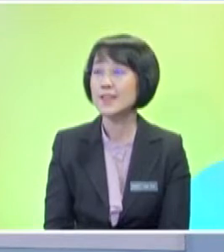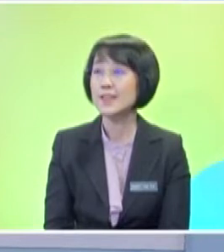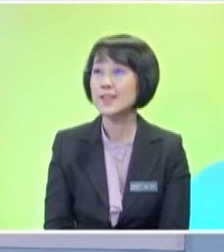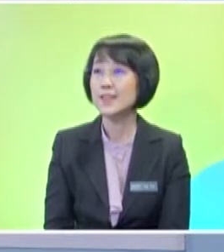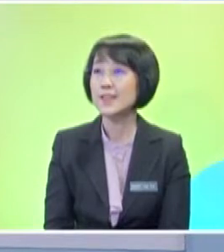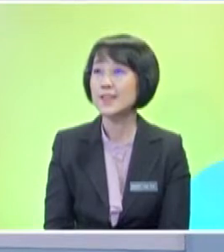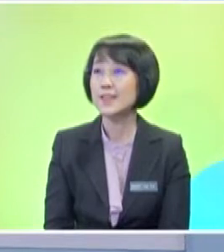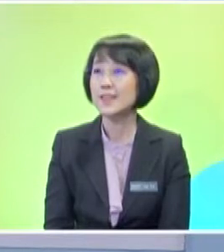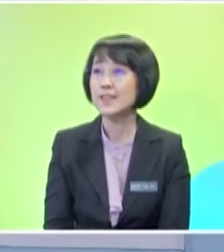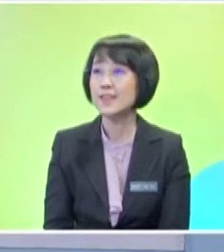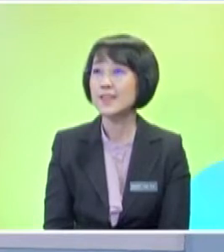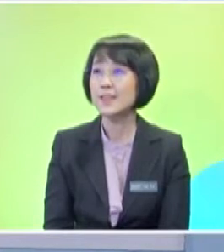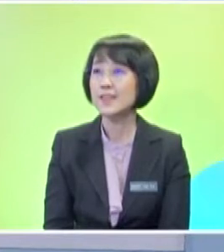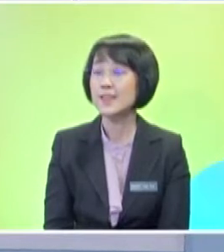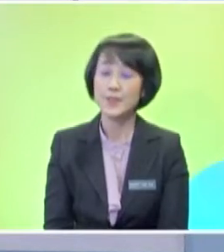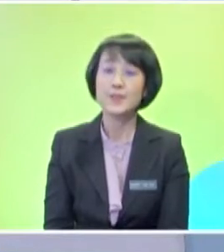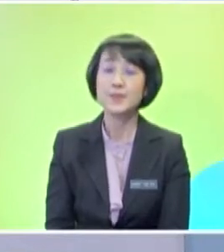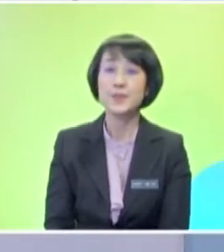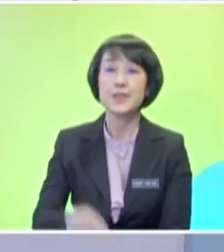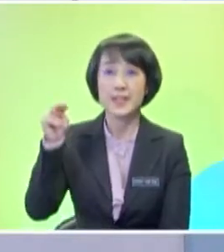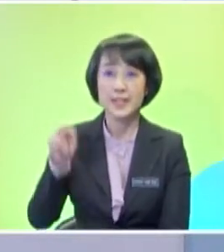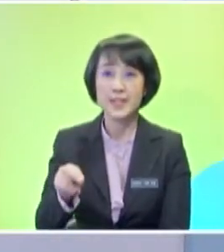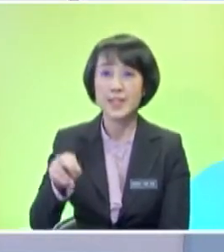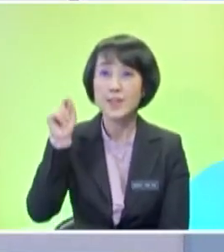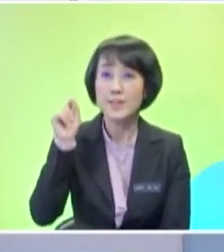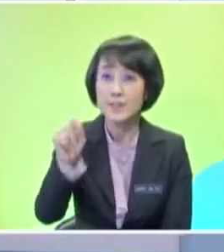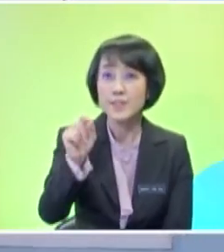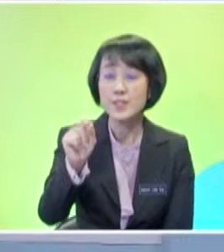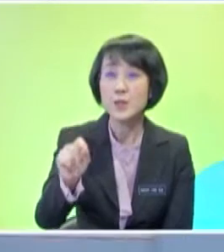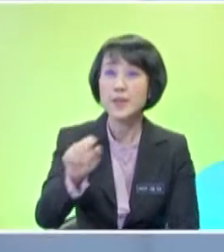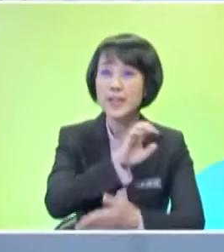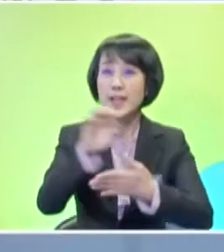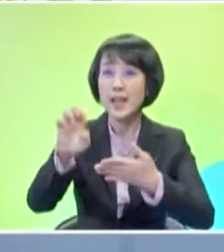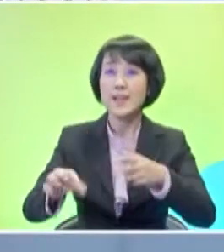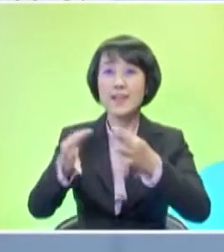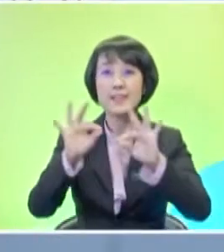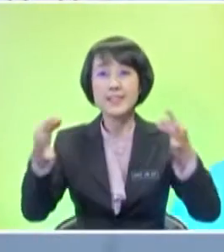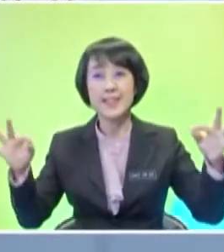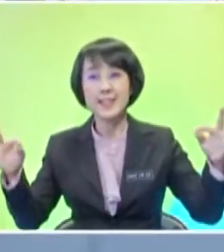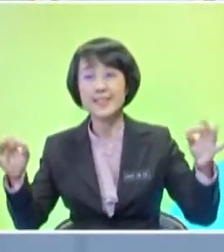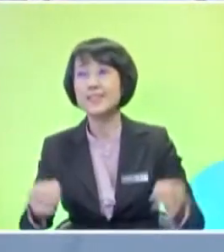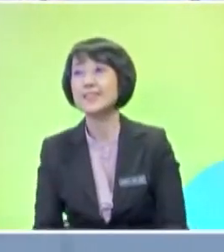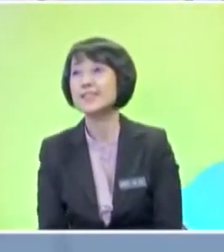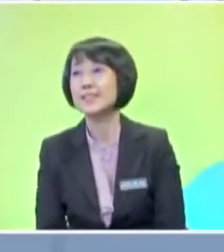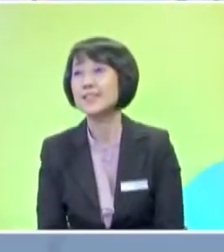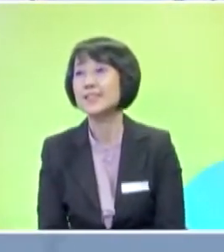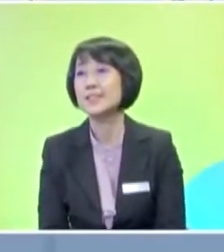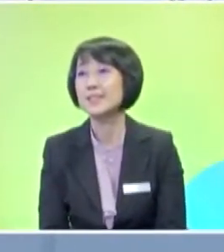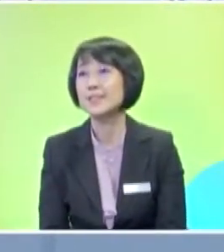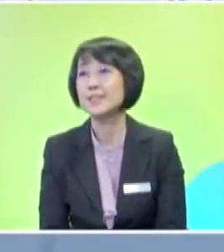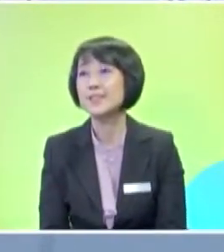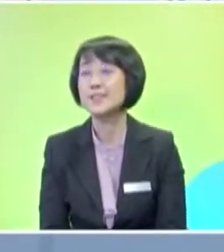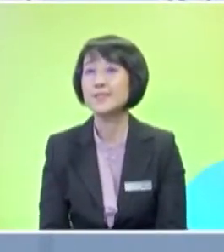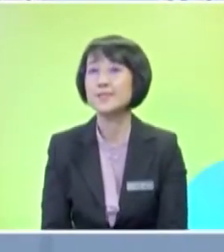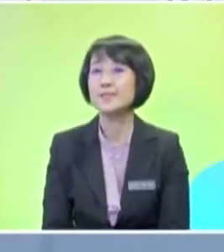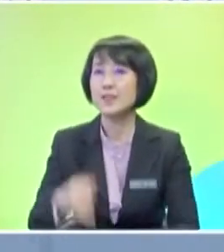We need a full stop at yes. the end of the sentence. Good job. Okay, we need to put full stop at the